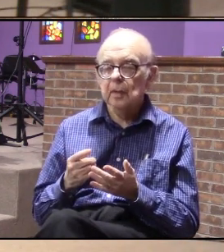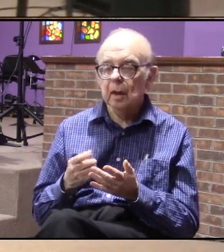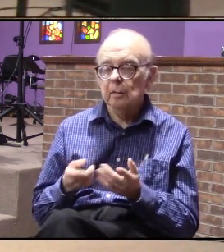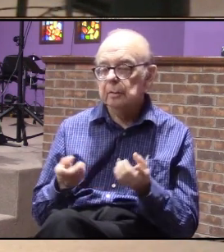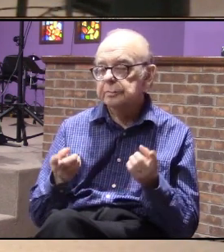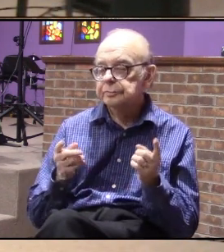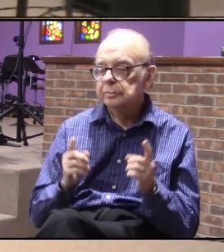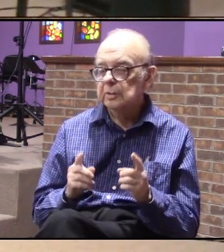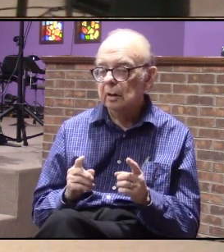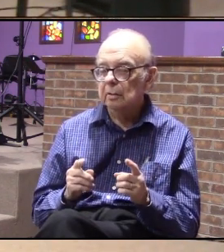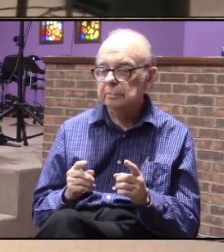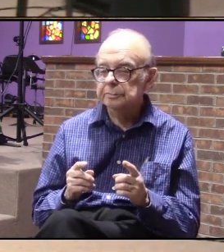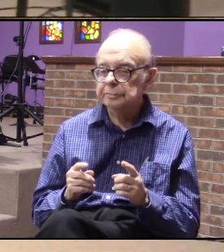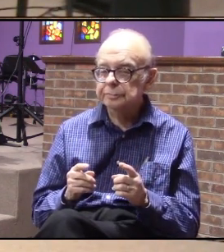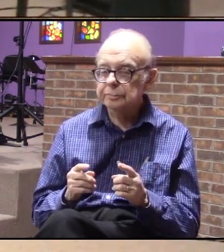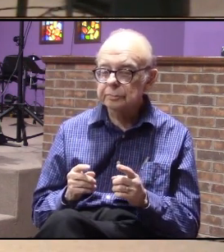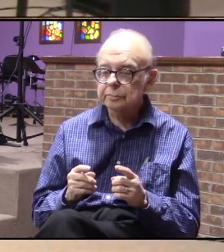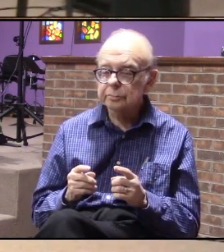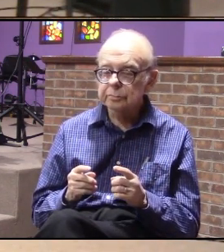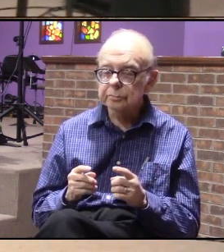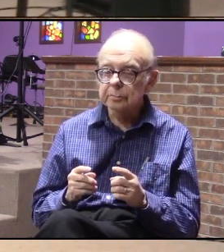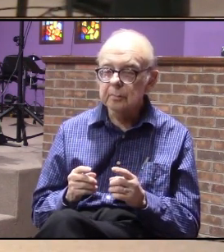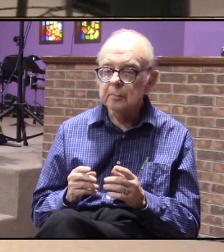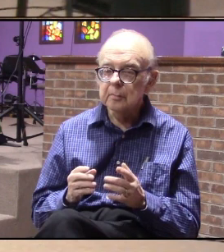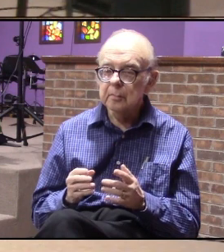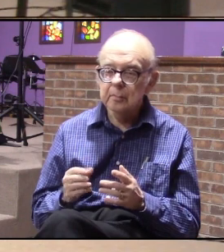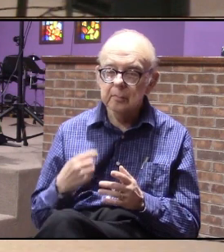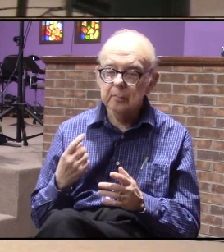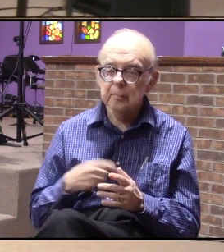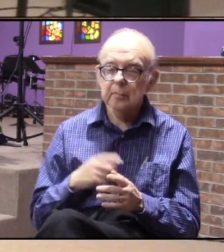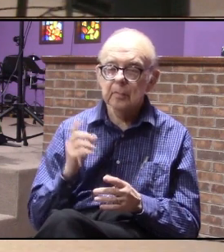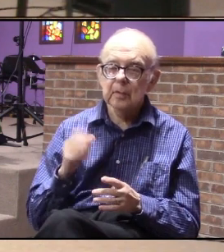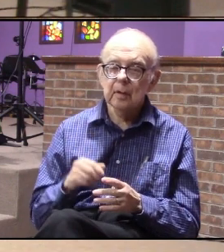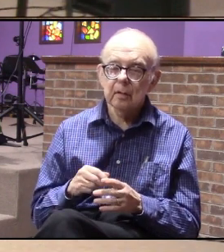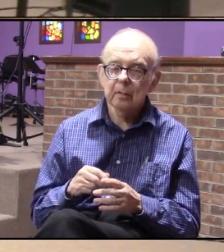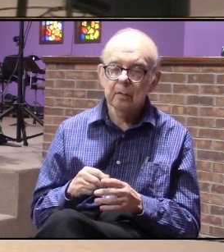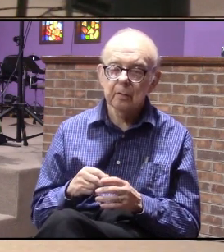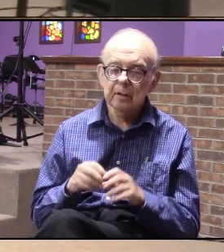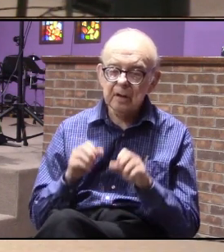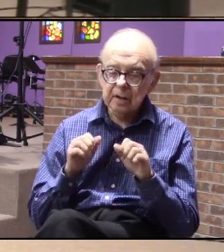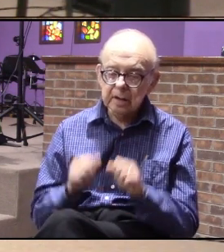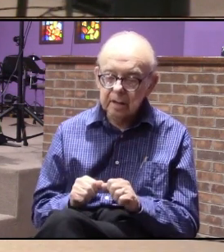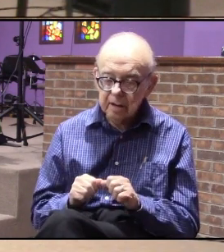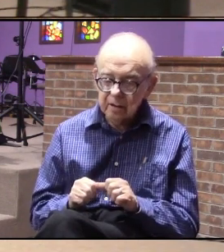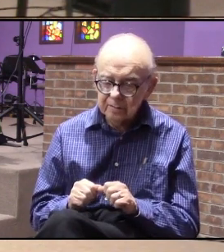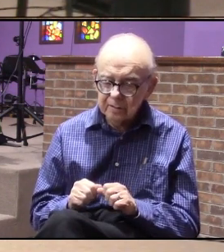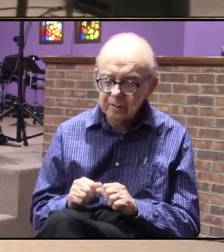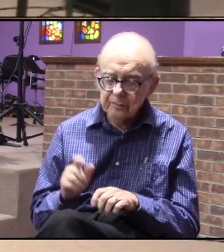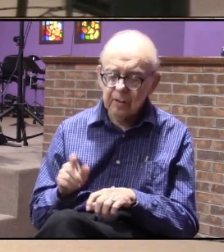up happening is we need to hunker down for the long haul,